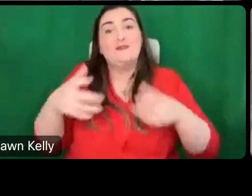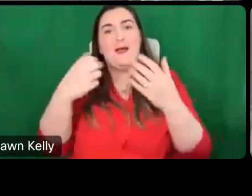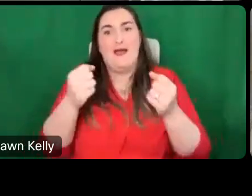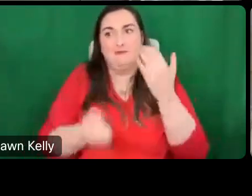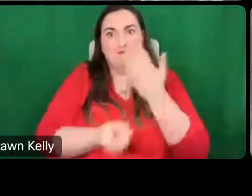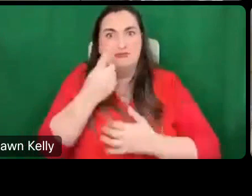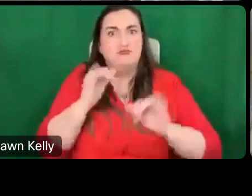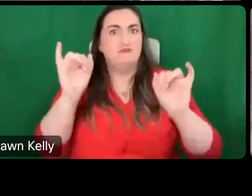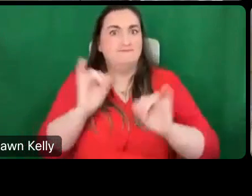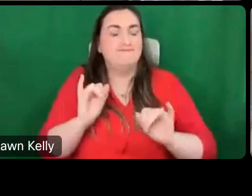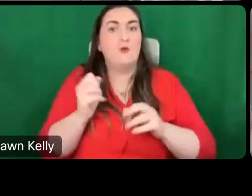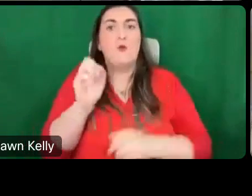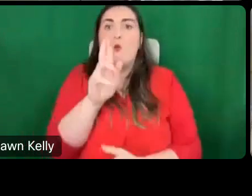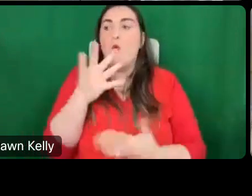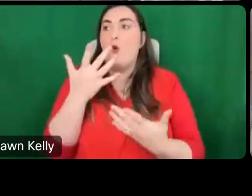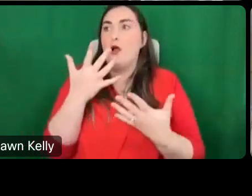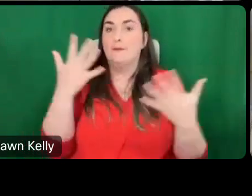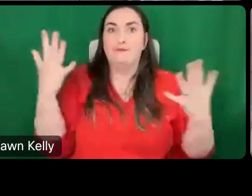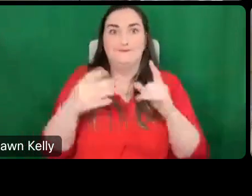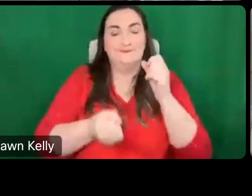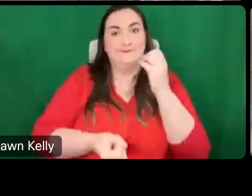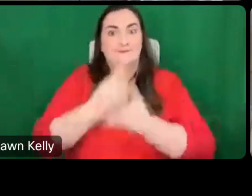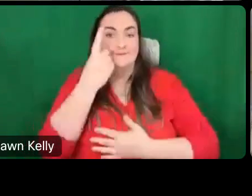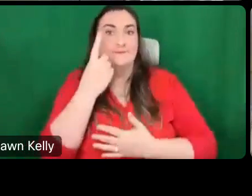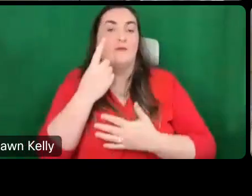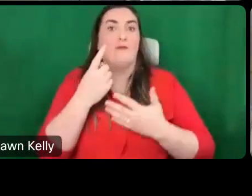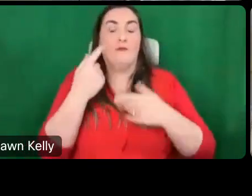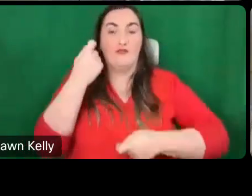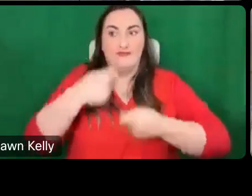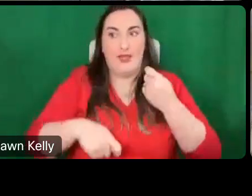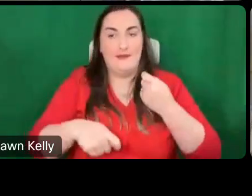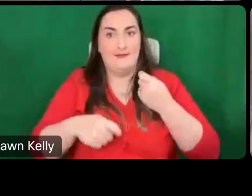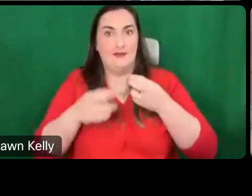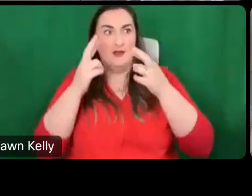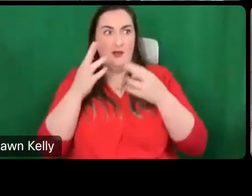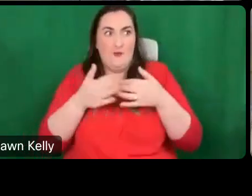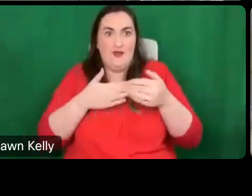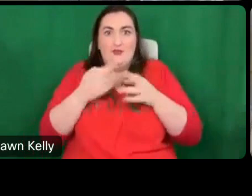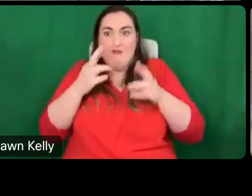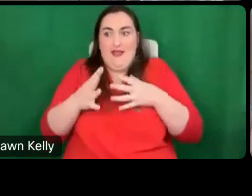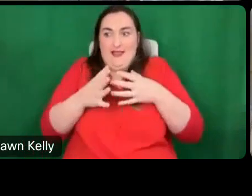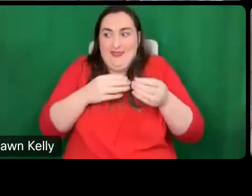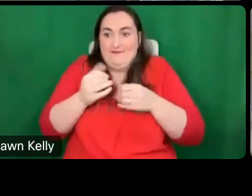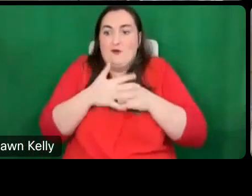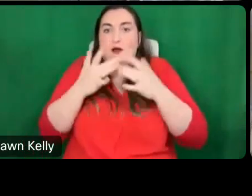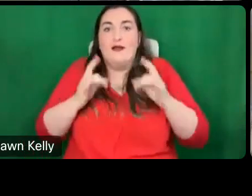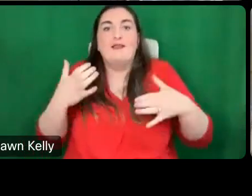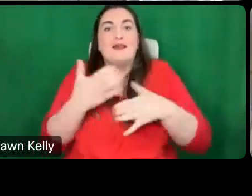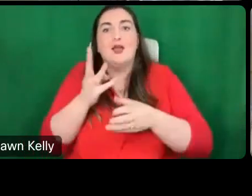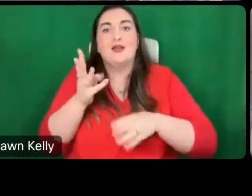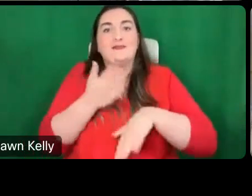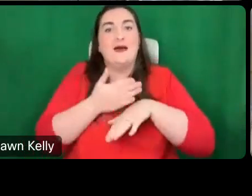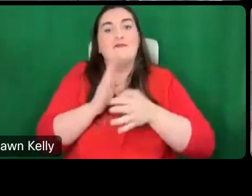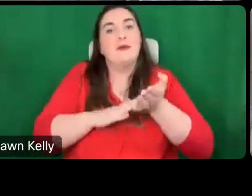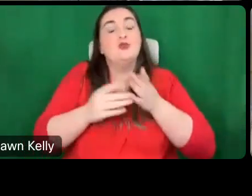event or a significant incident, and then you know, the right thing for healthcare workers and people working